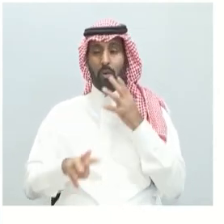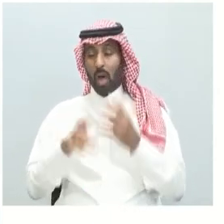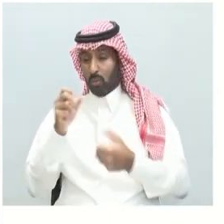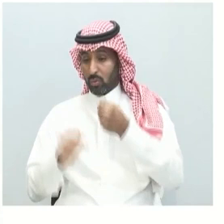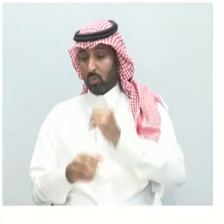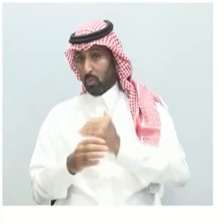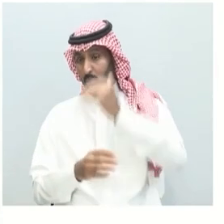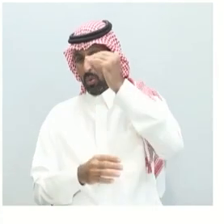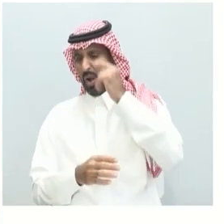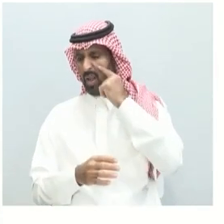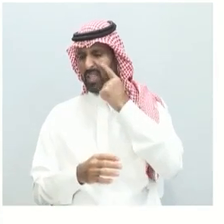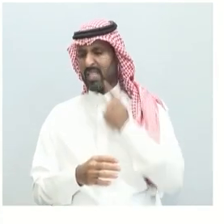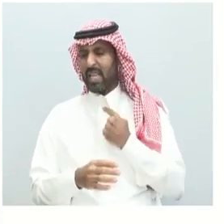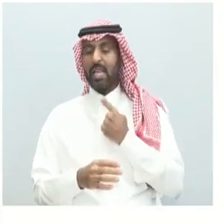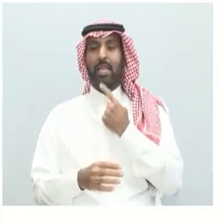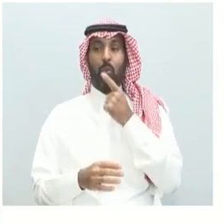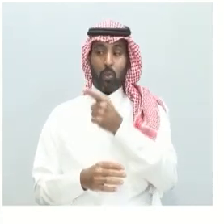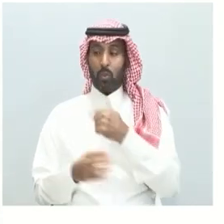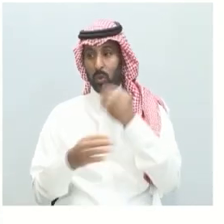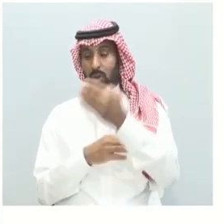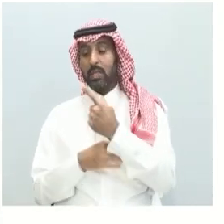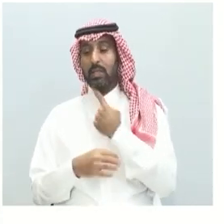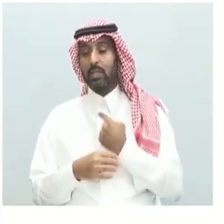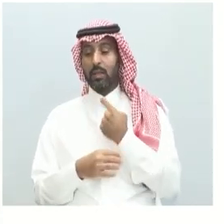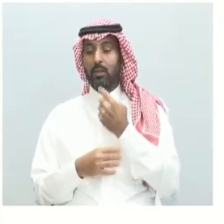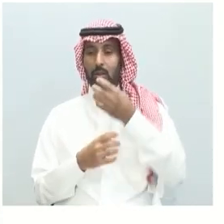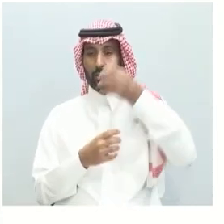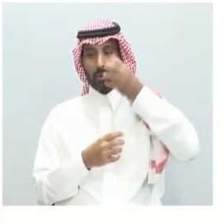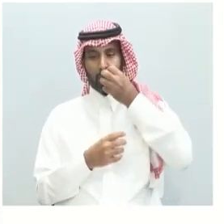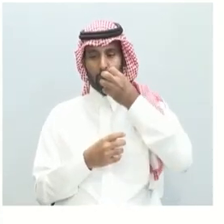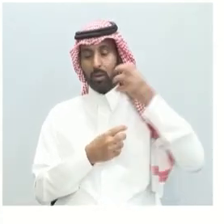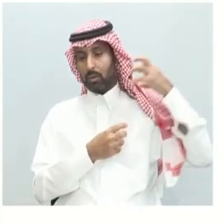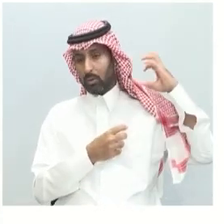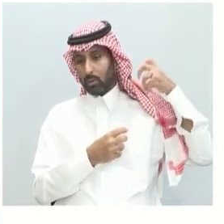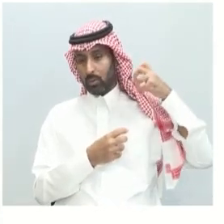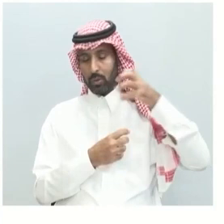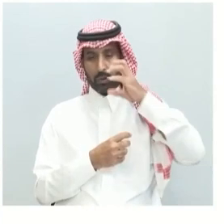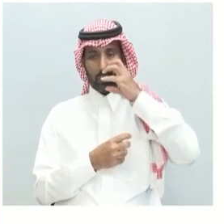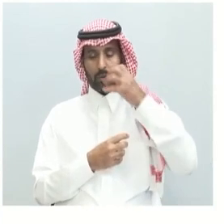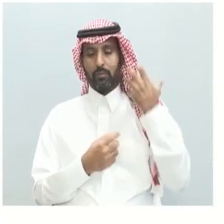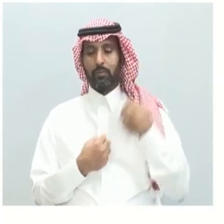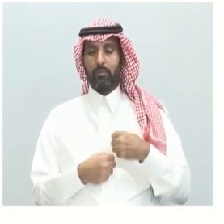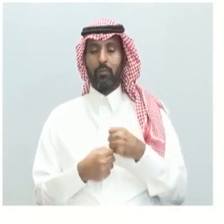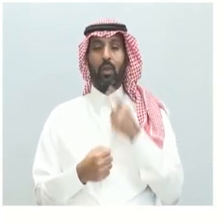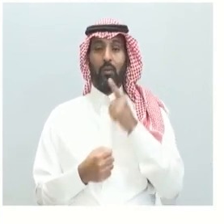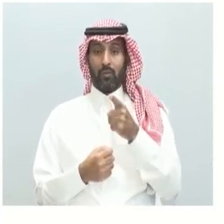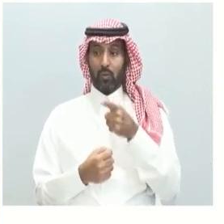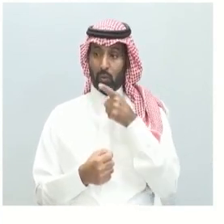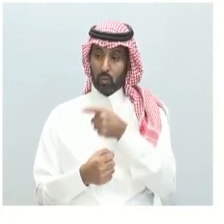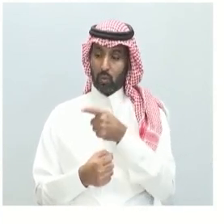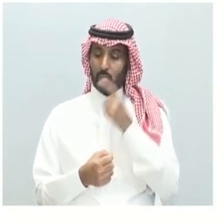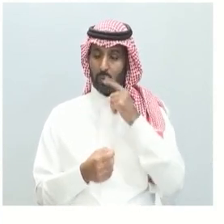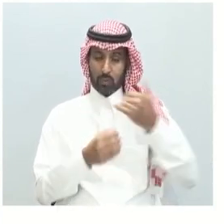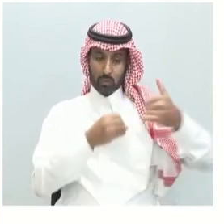need? That's excellent. Will need. They will need oxygen. Number three, if you not